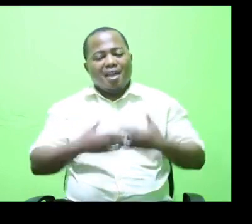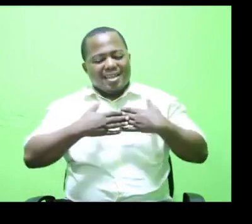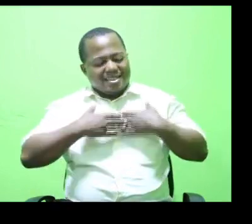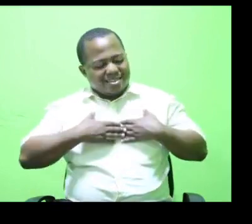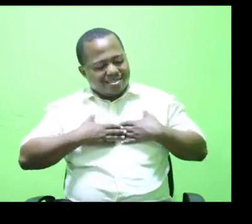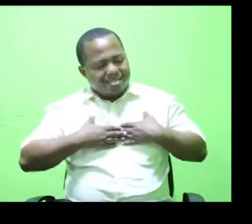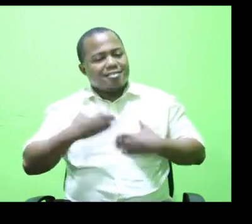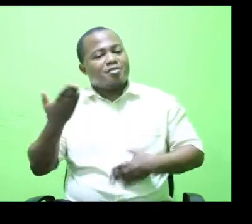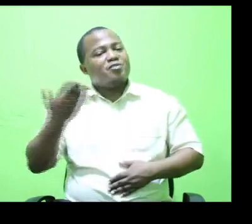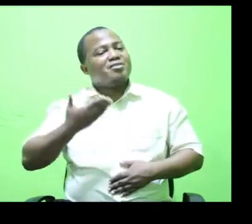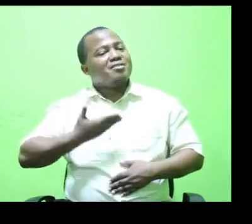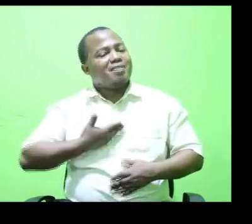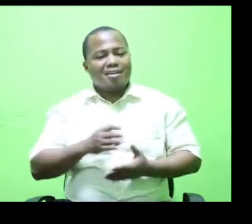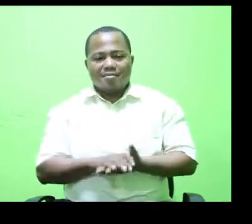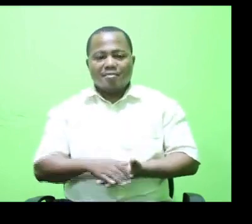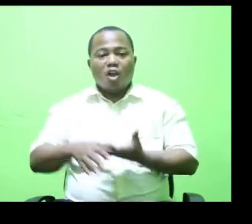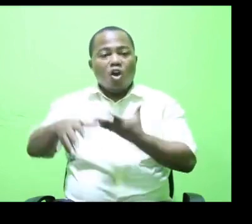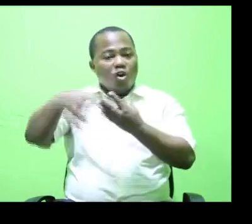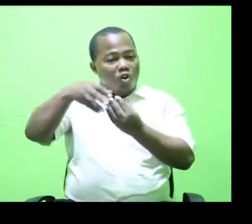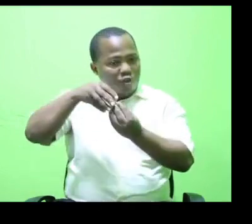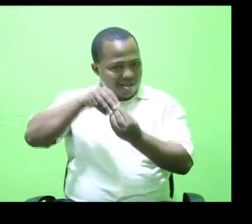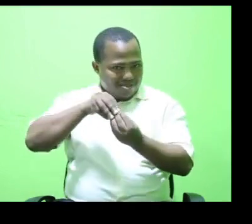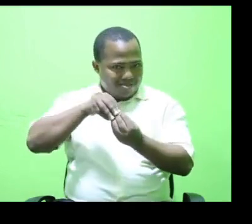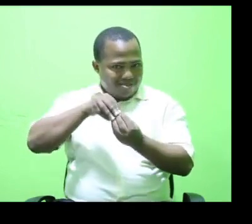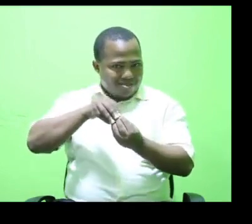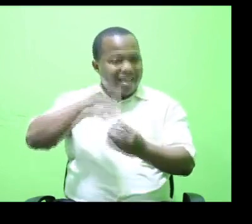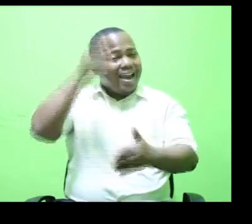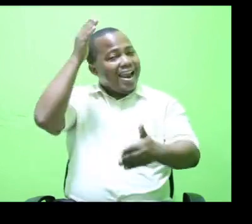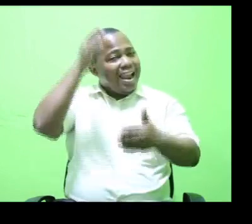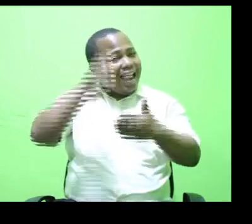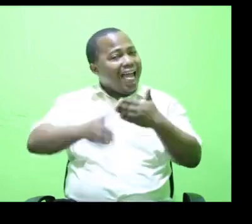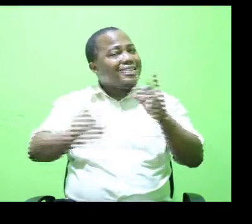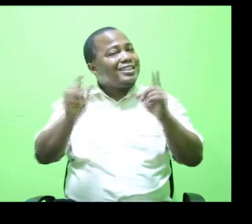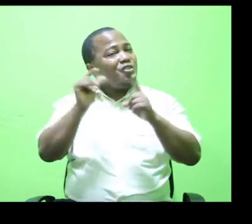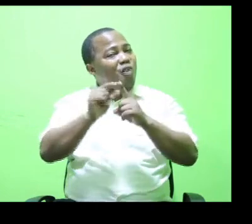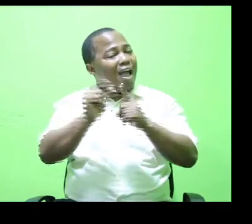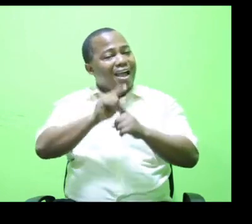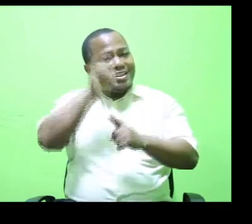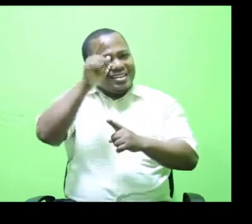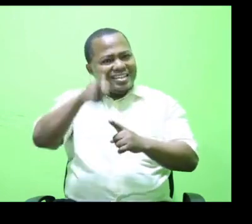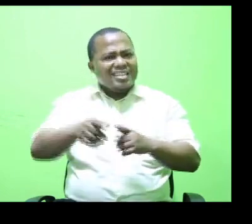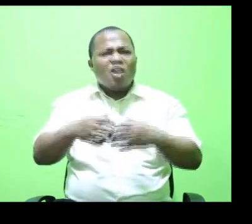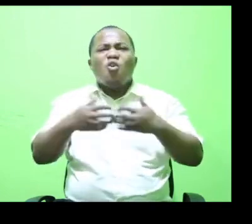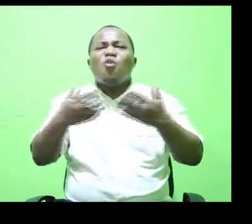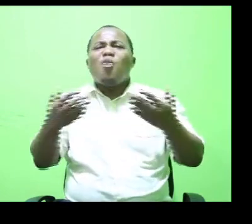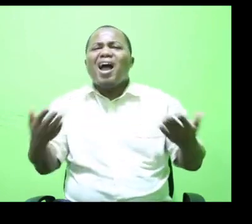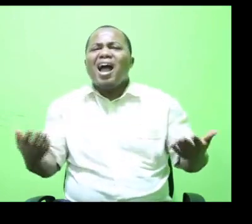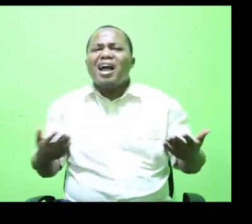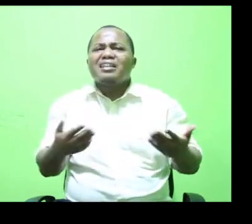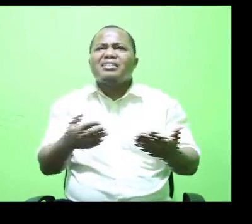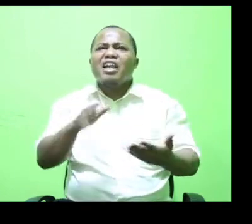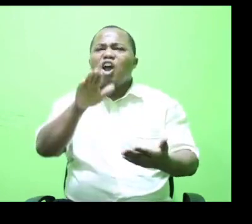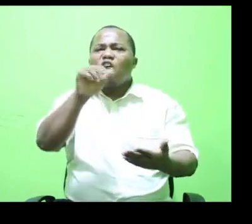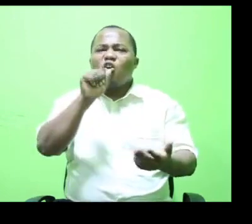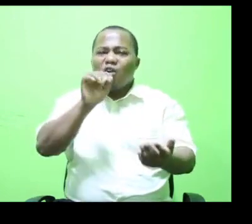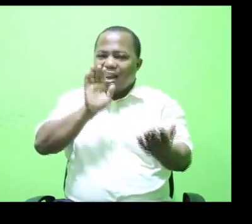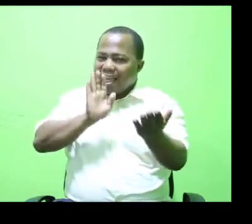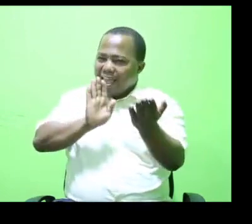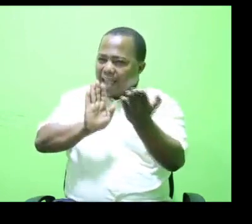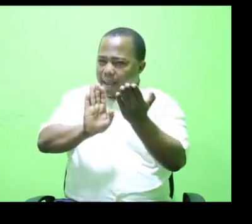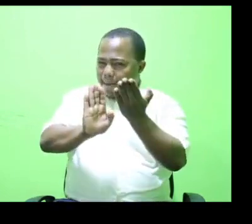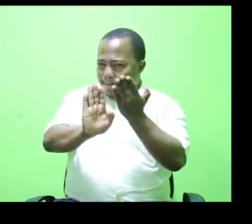Thank you very much. And the last word is what we call